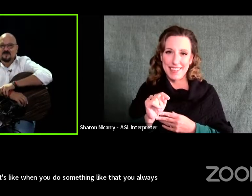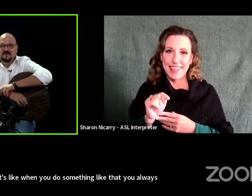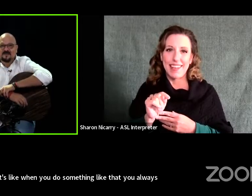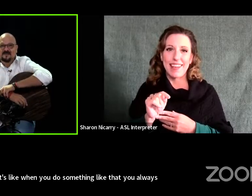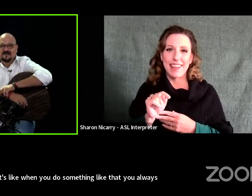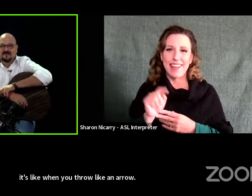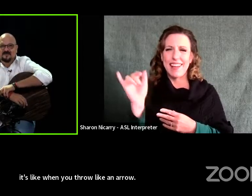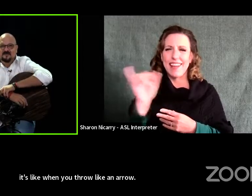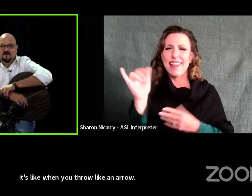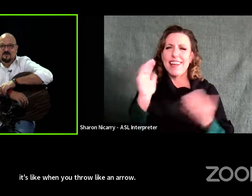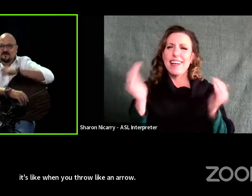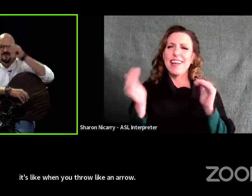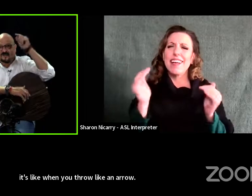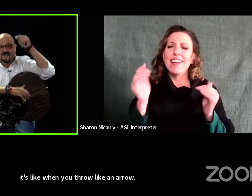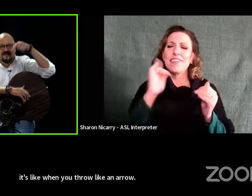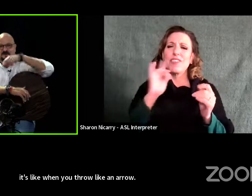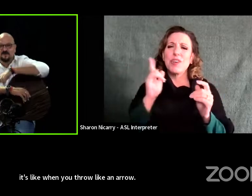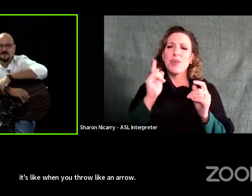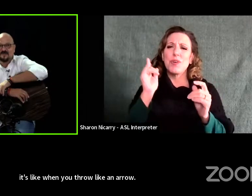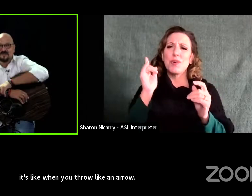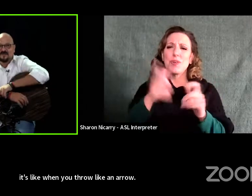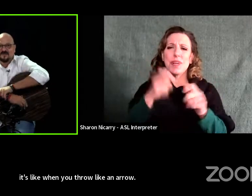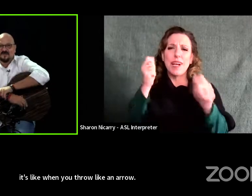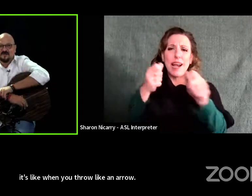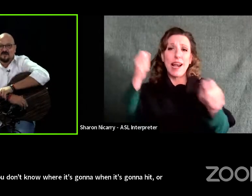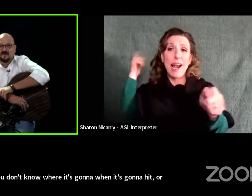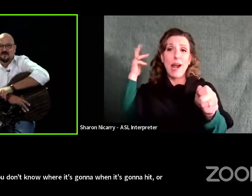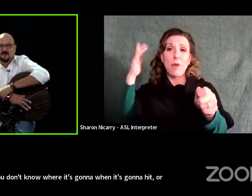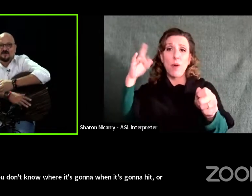know where it's gonna hit, or